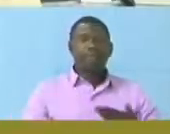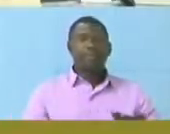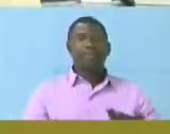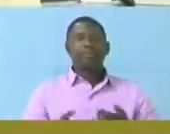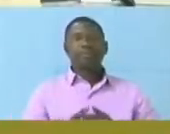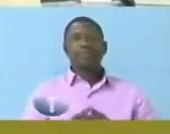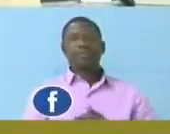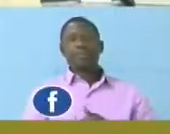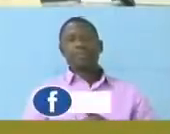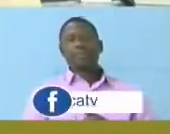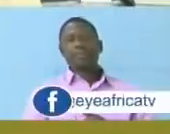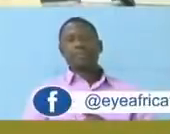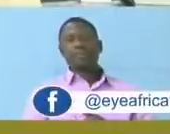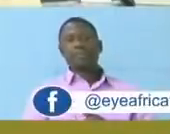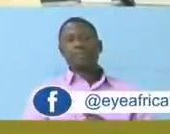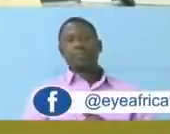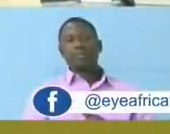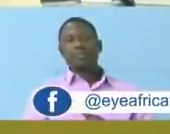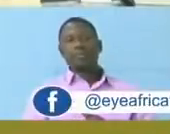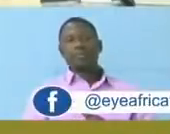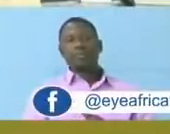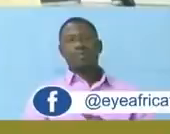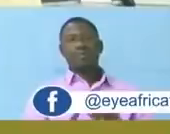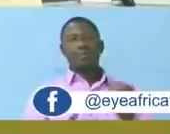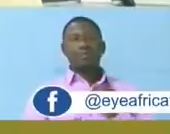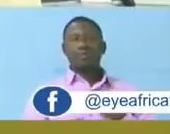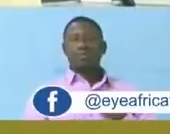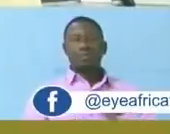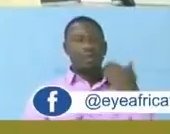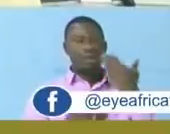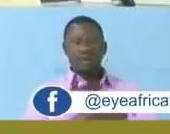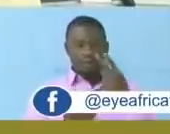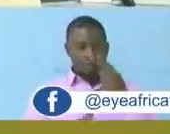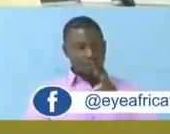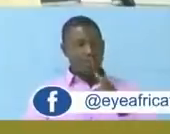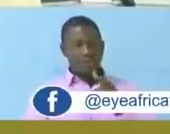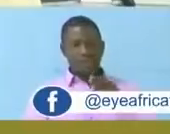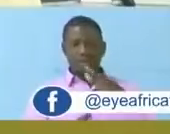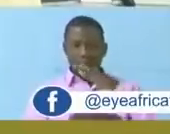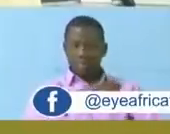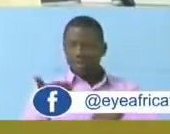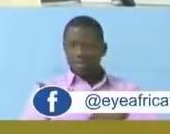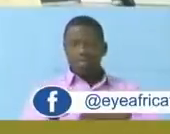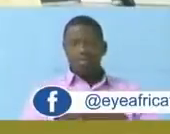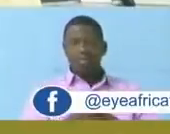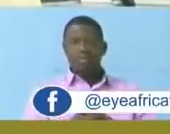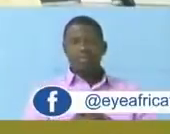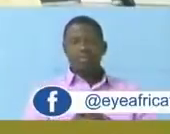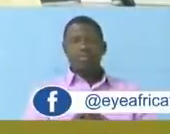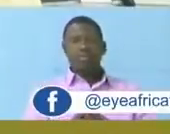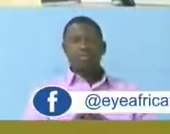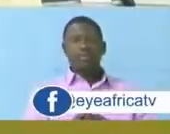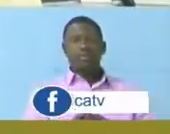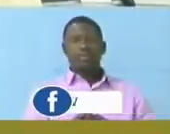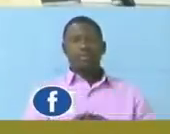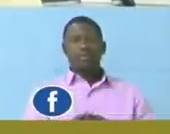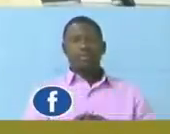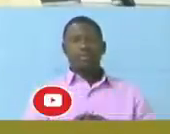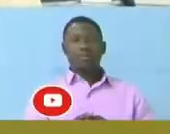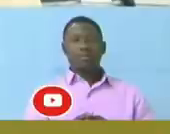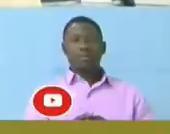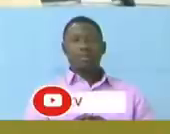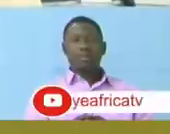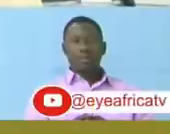to tell you about it. Because I've never seen this document. Even though I believe in